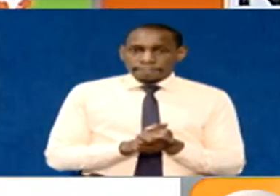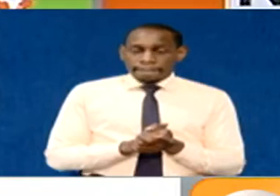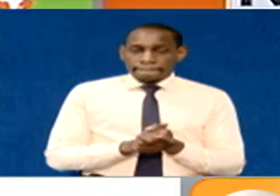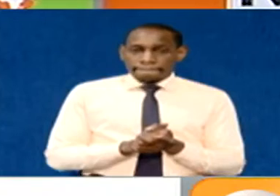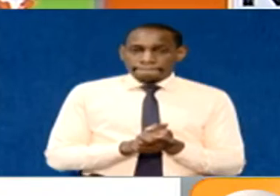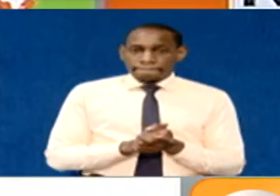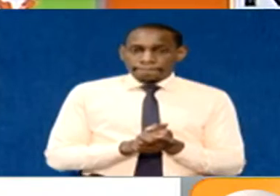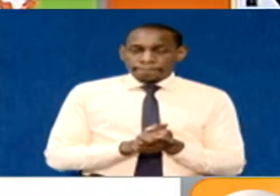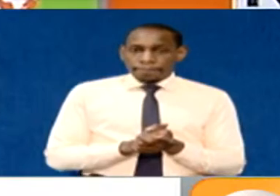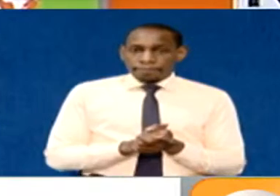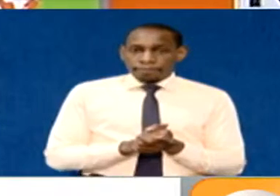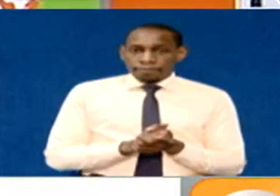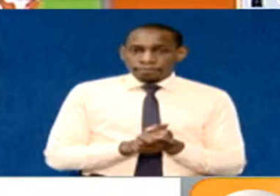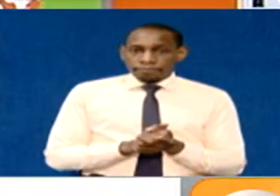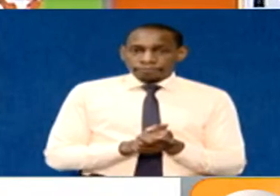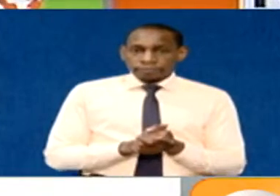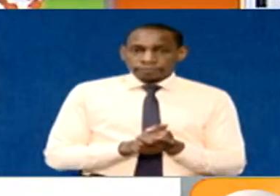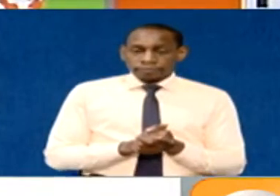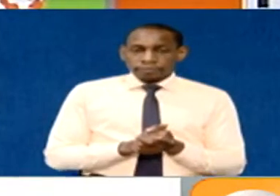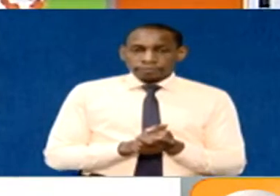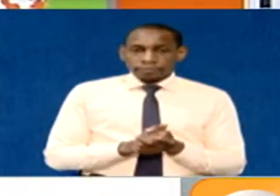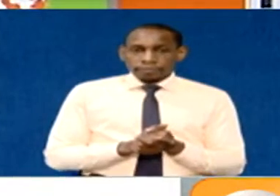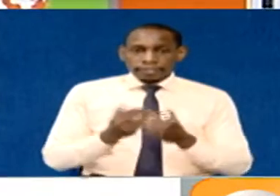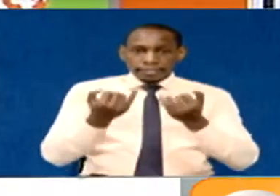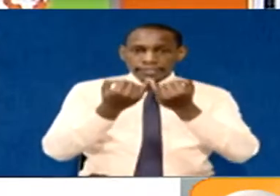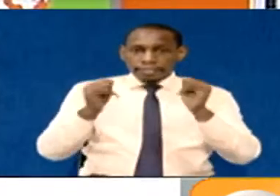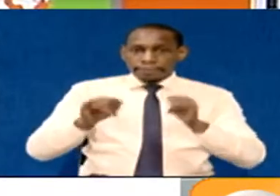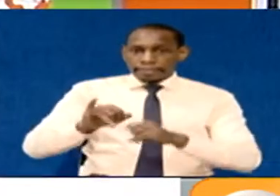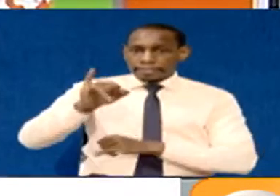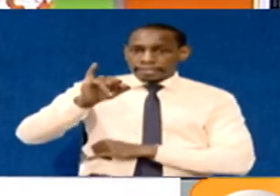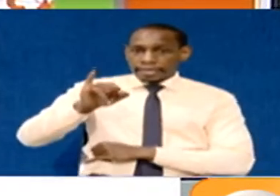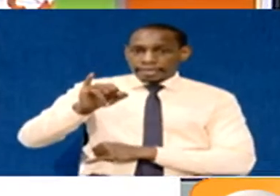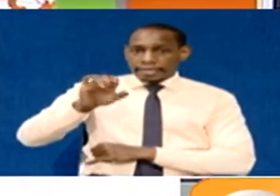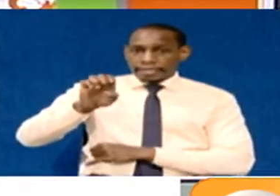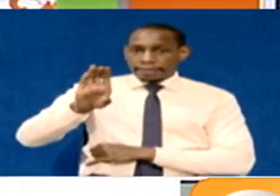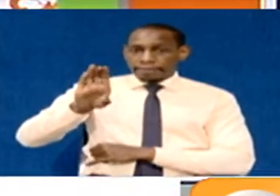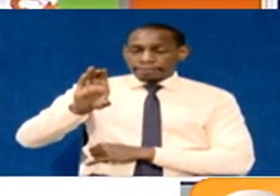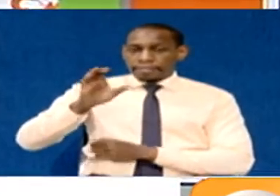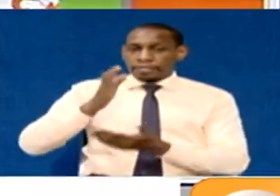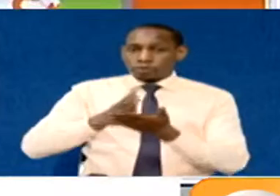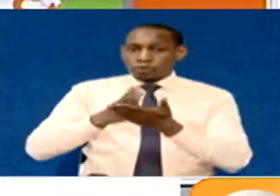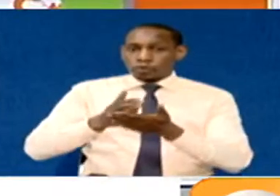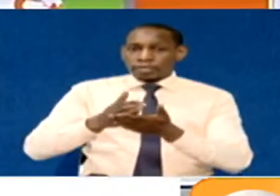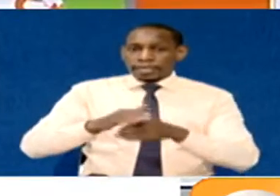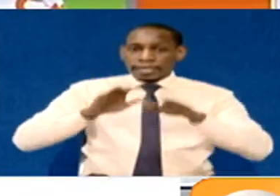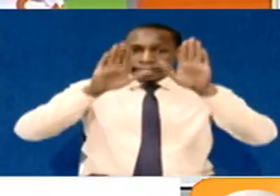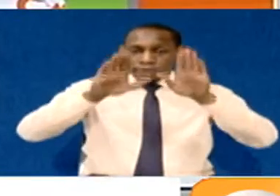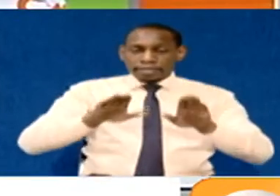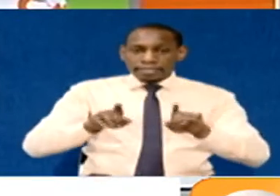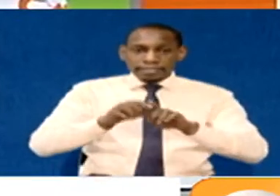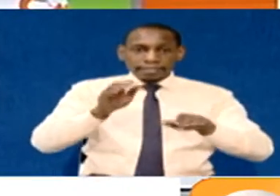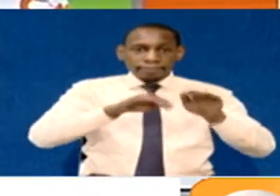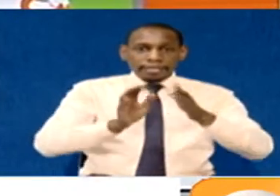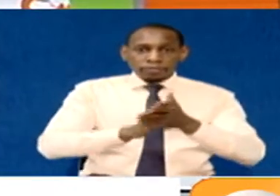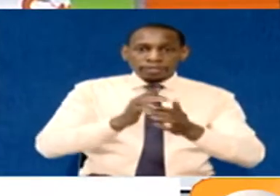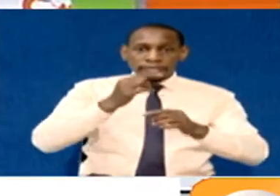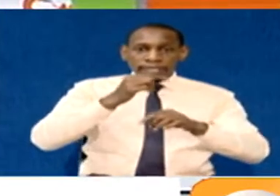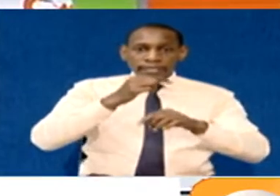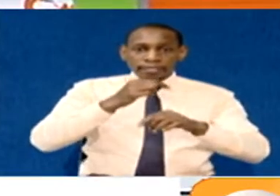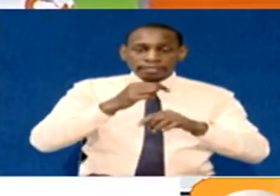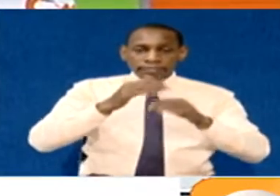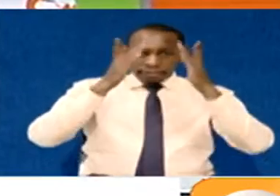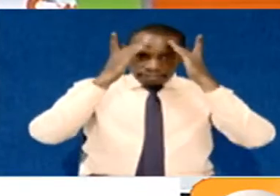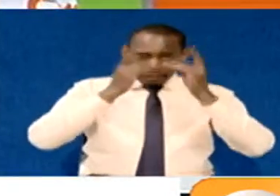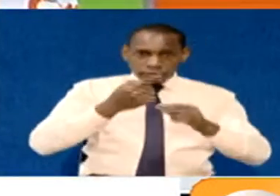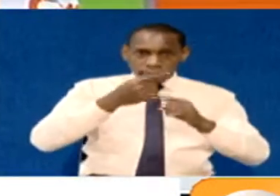important going forward is the independence of the IEBC, because he talks about how our elections, even when they were making the ruling in 2017, he said they looked